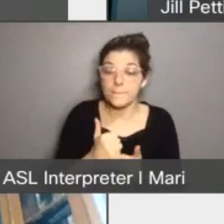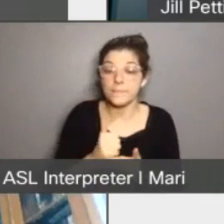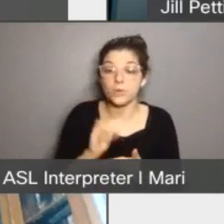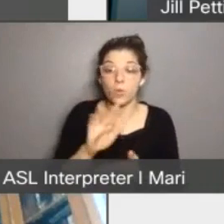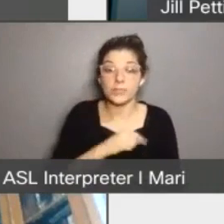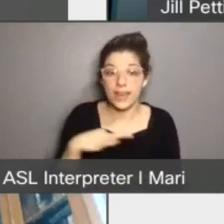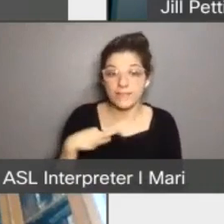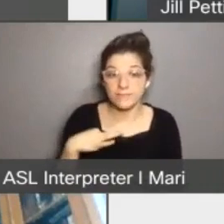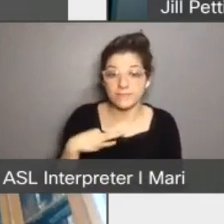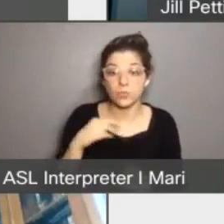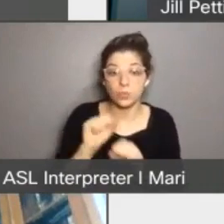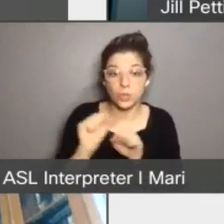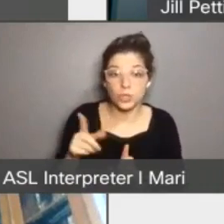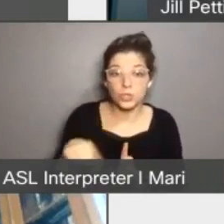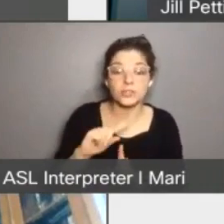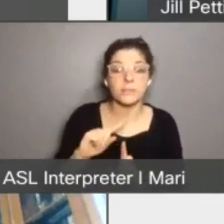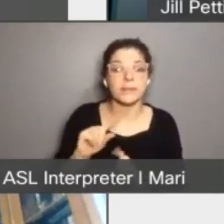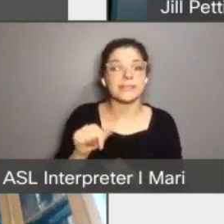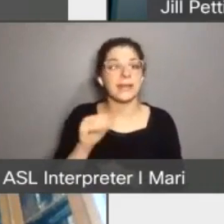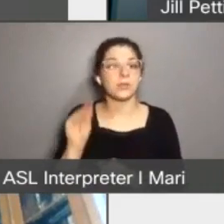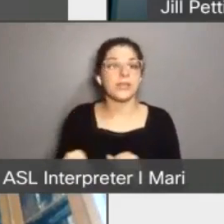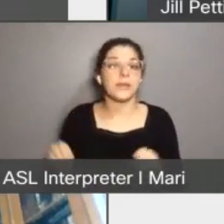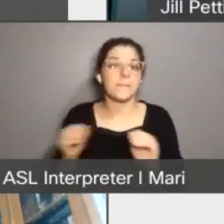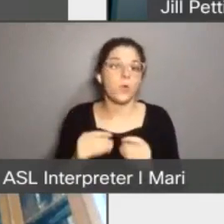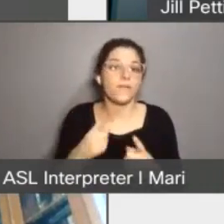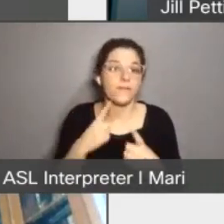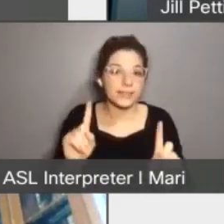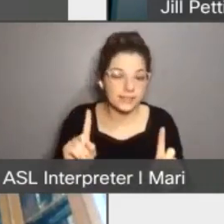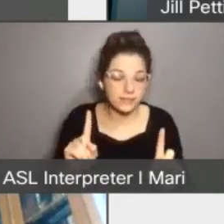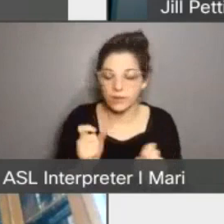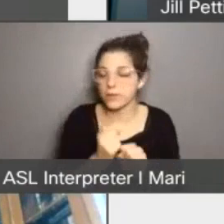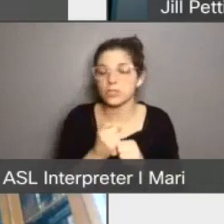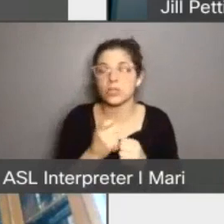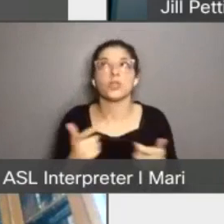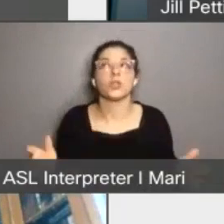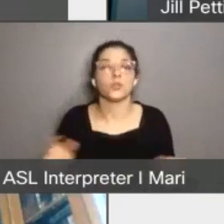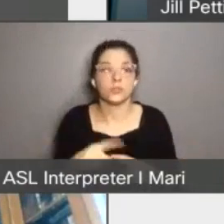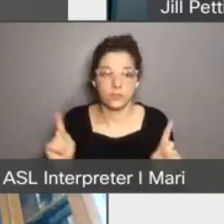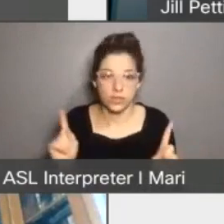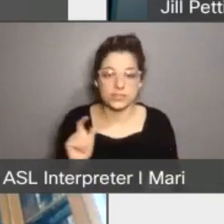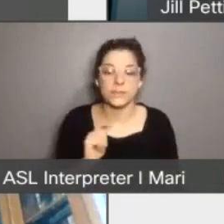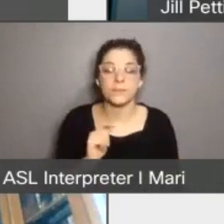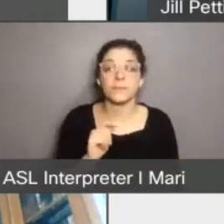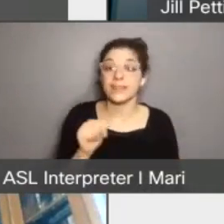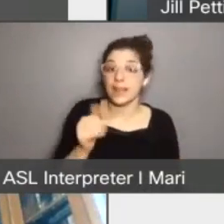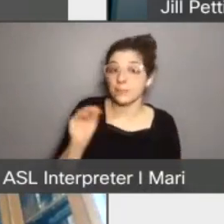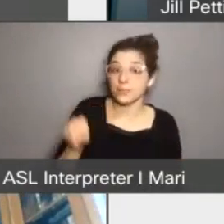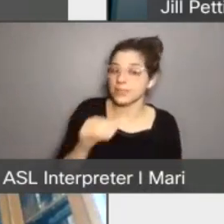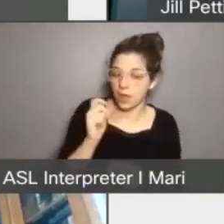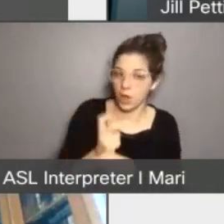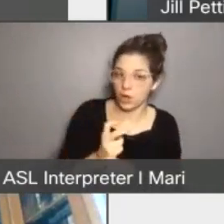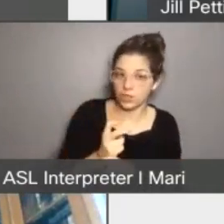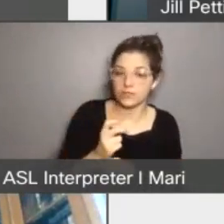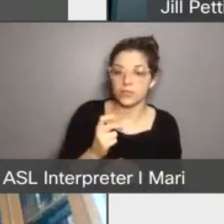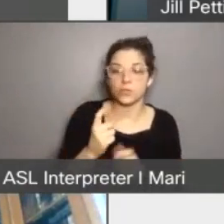staff workers be 10% more effective, that makes a big difference, right? And 10% isn't hard to do.